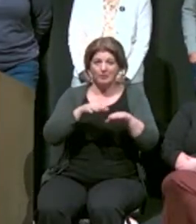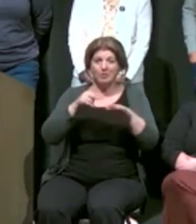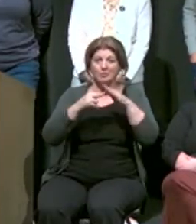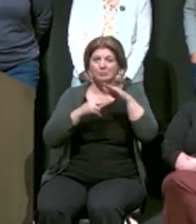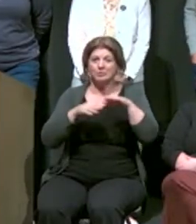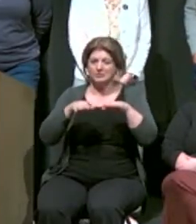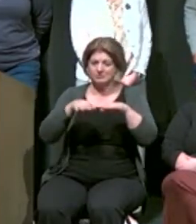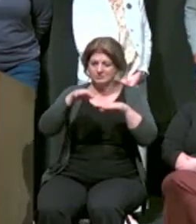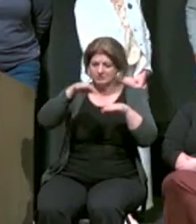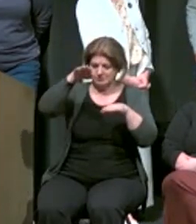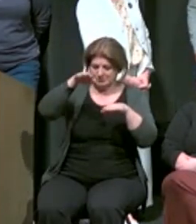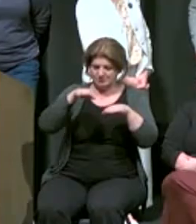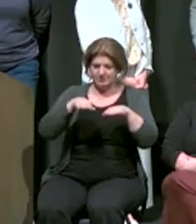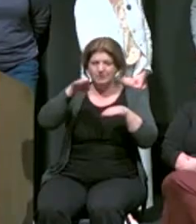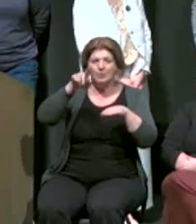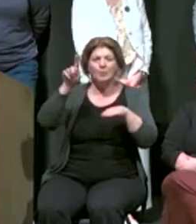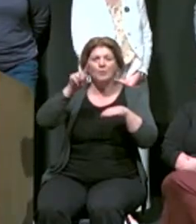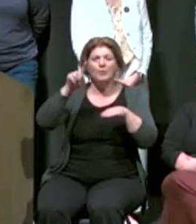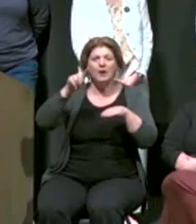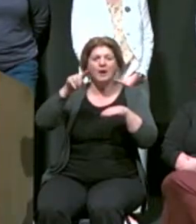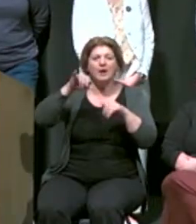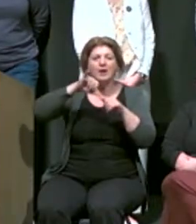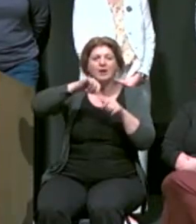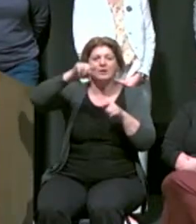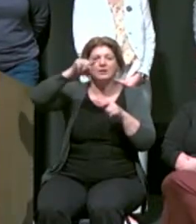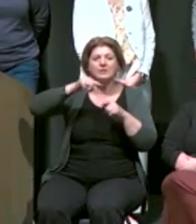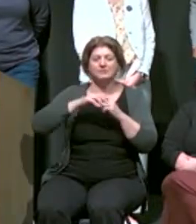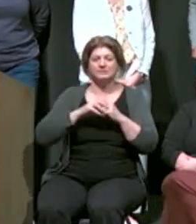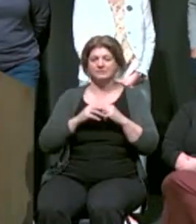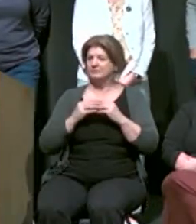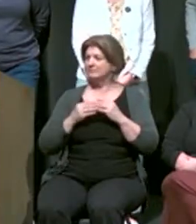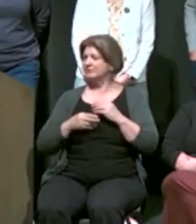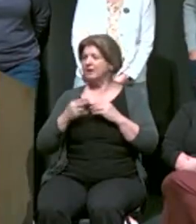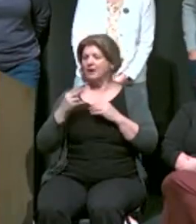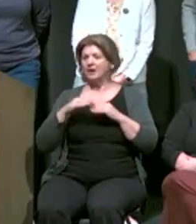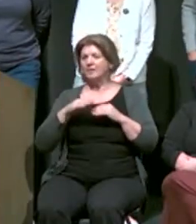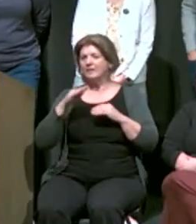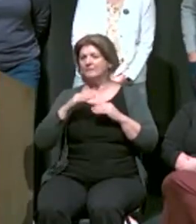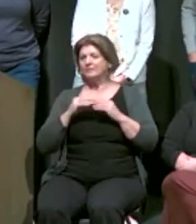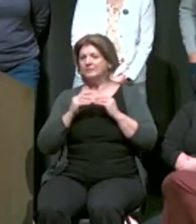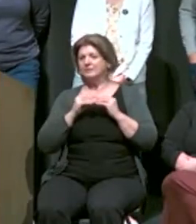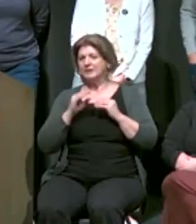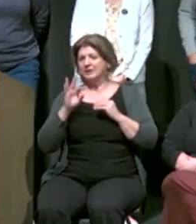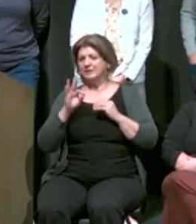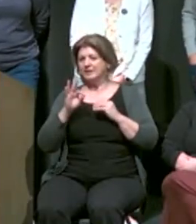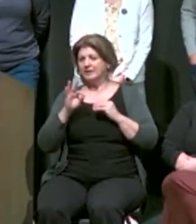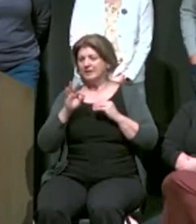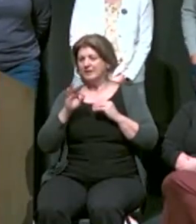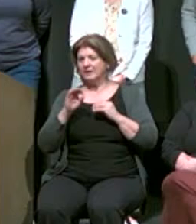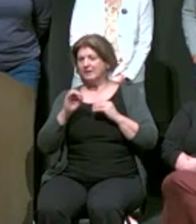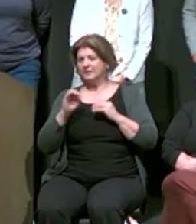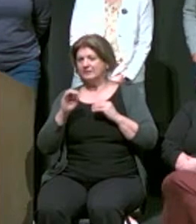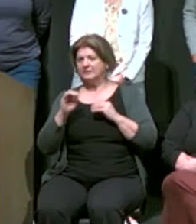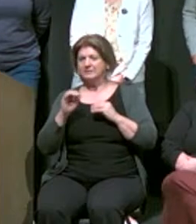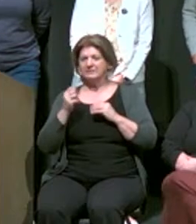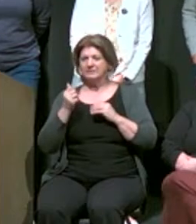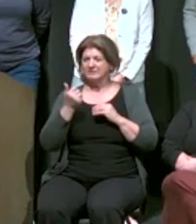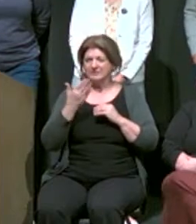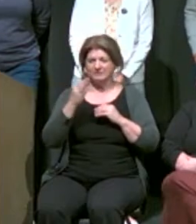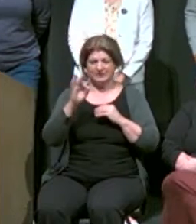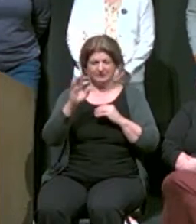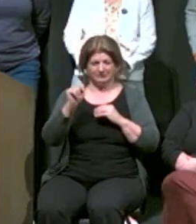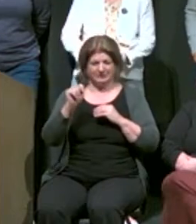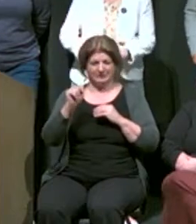So what's it now? What's that water level? 908. What that? 908. So it's like 15